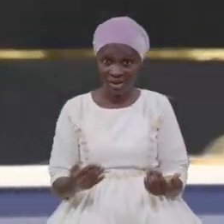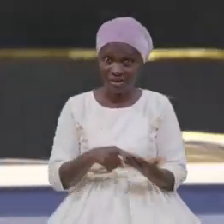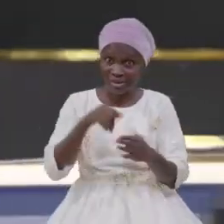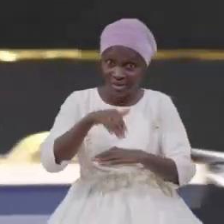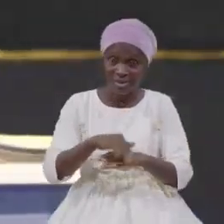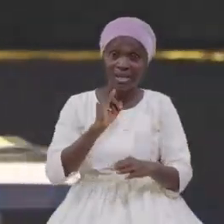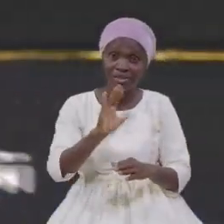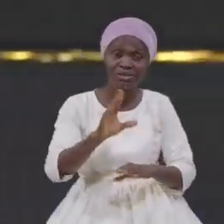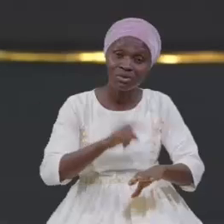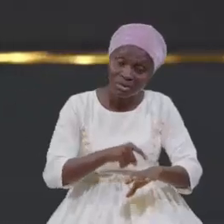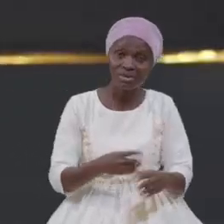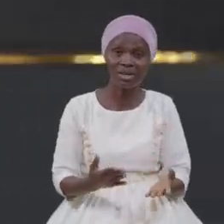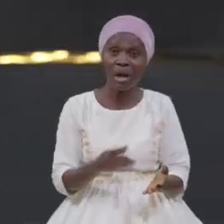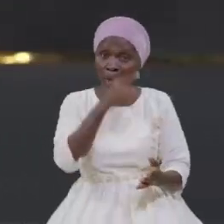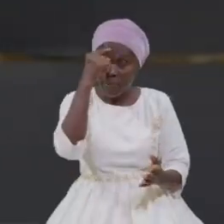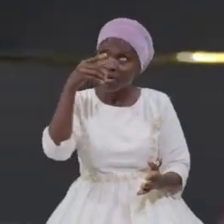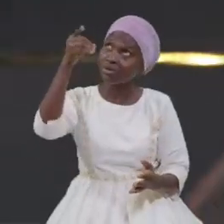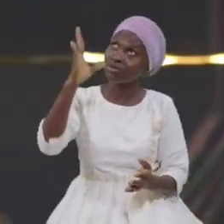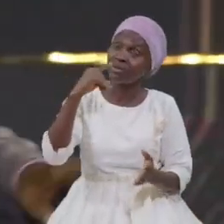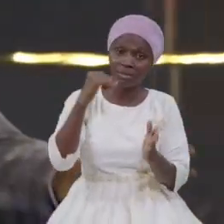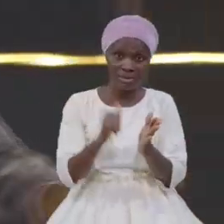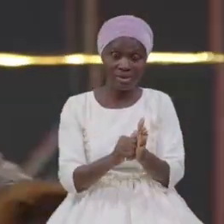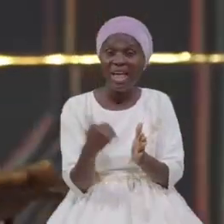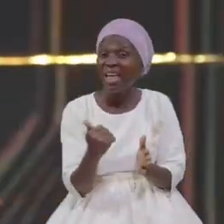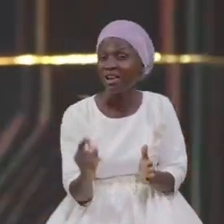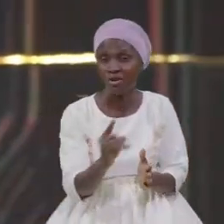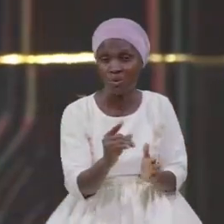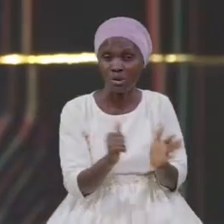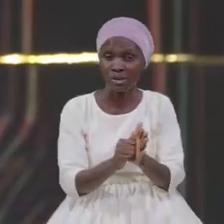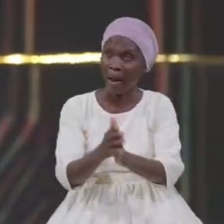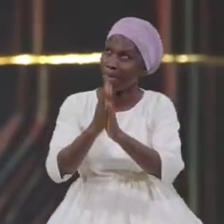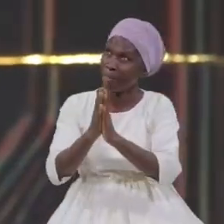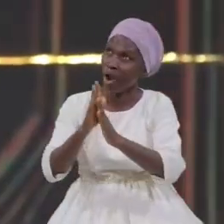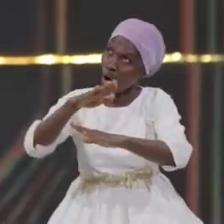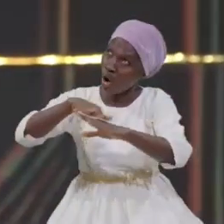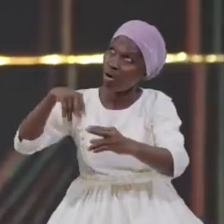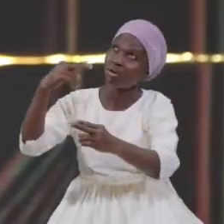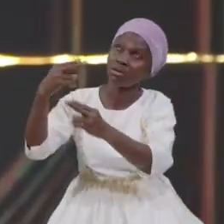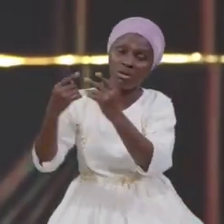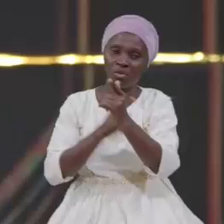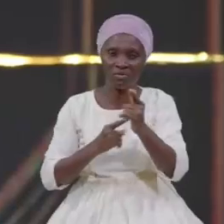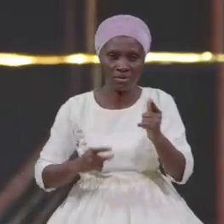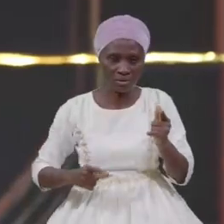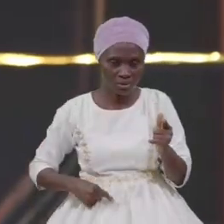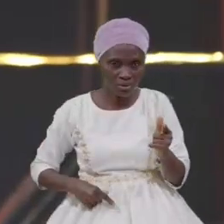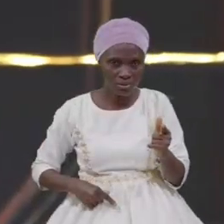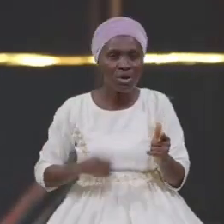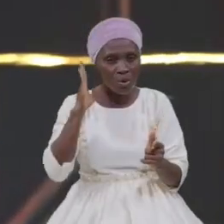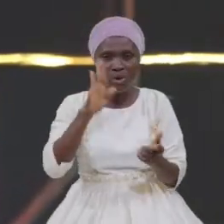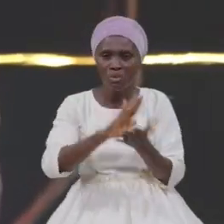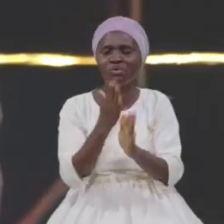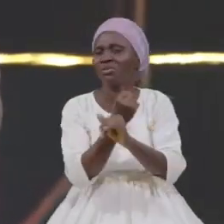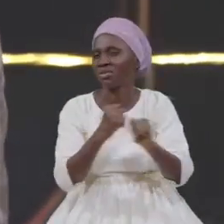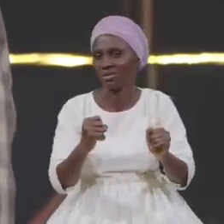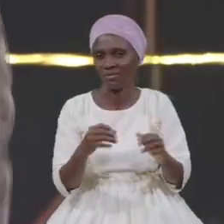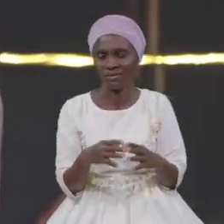says, whosoever shall call on the name of the Lord shall be saved,